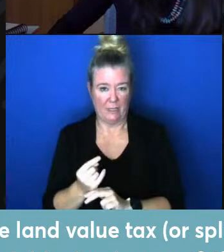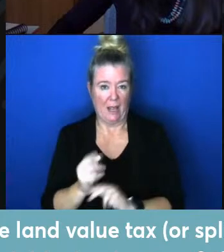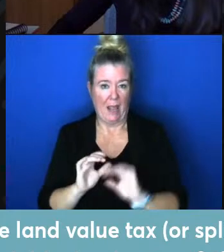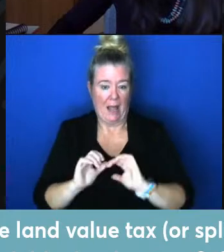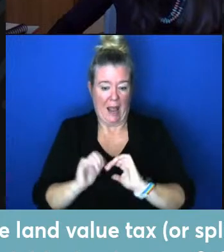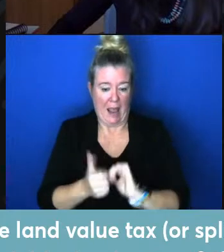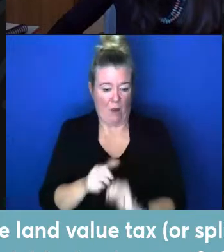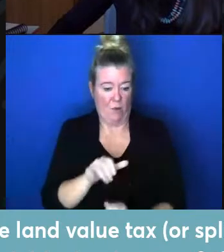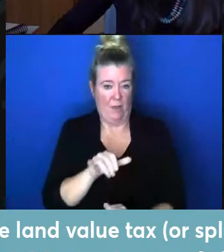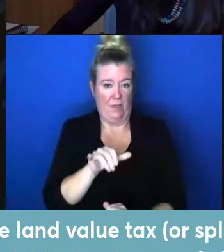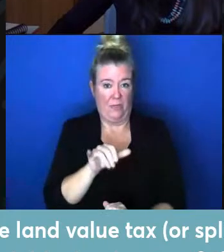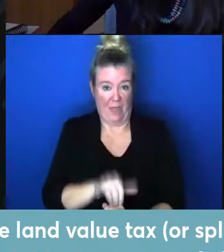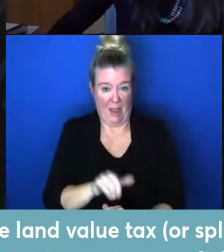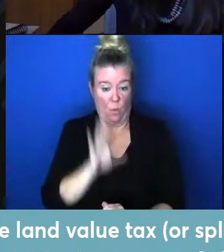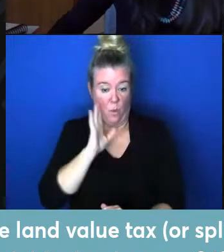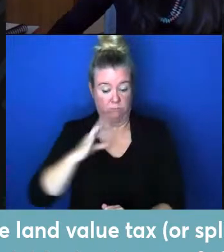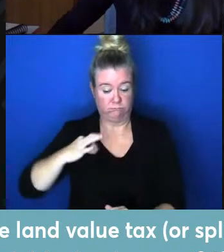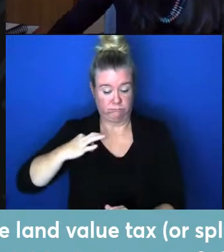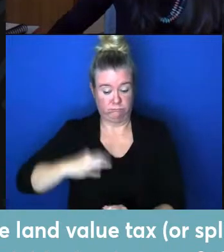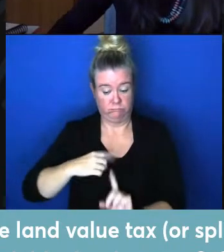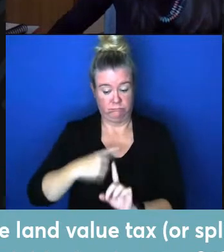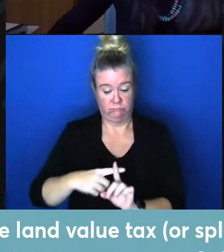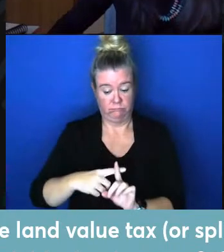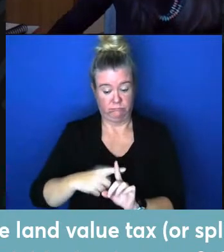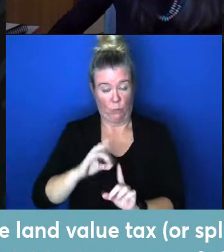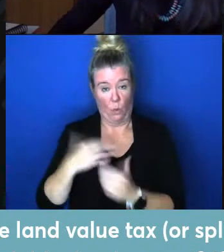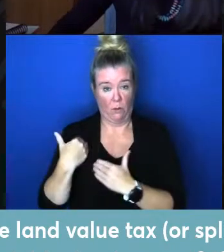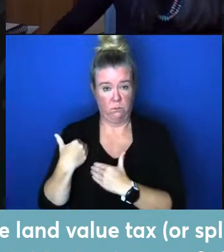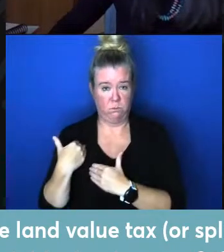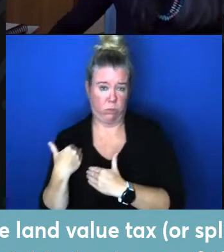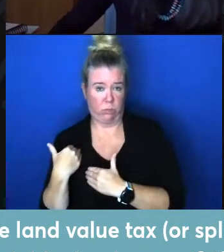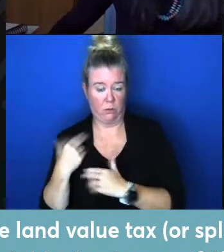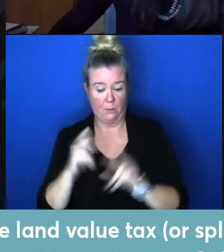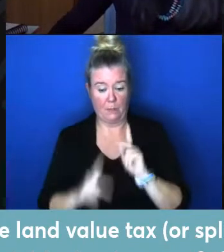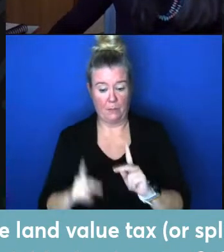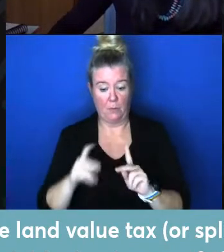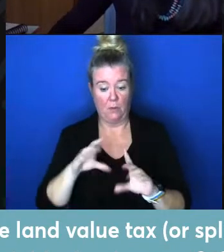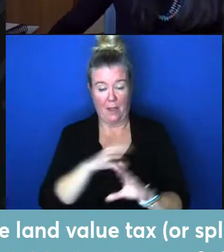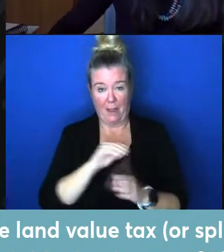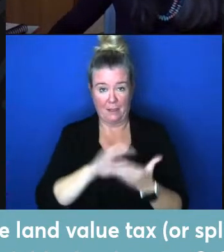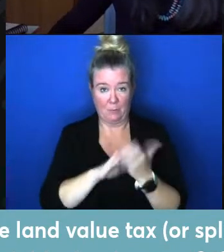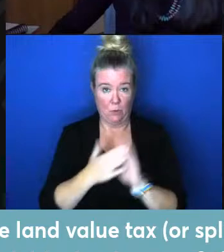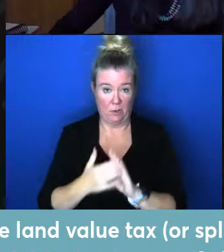that benefits or burdens individuals and communities.